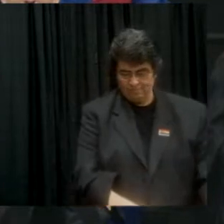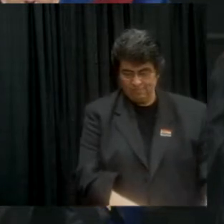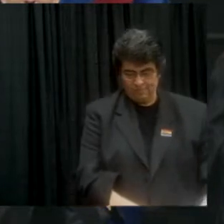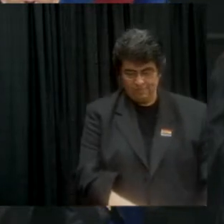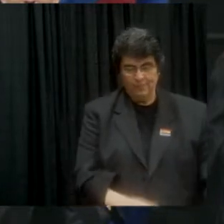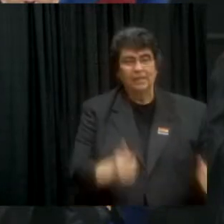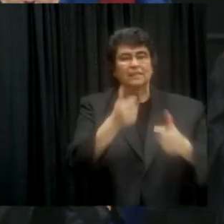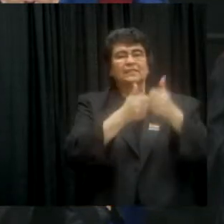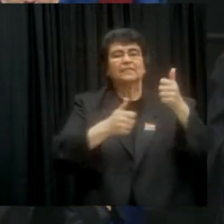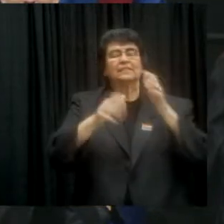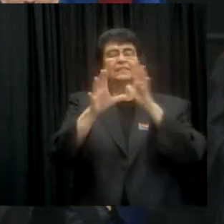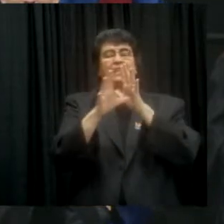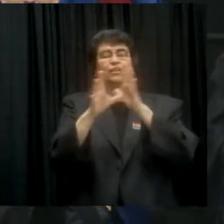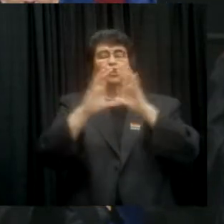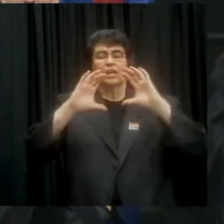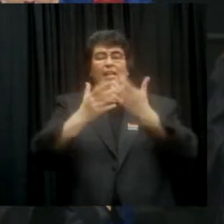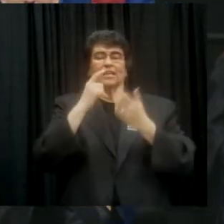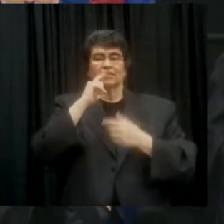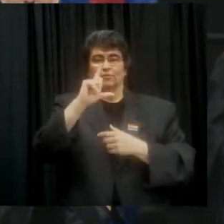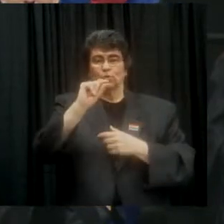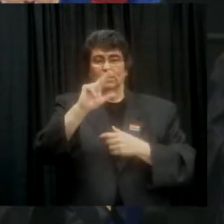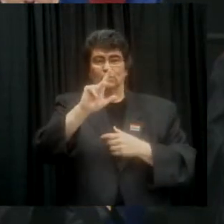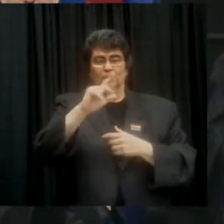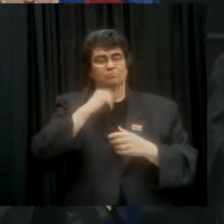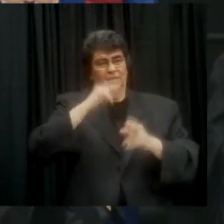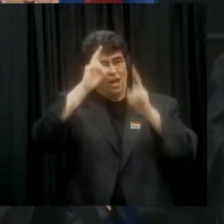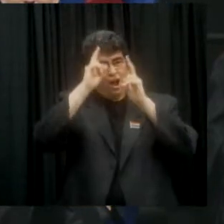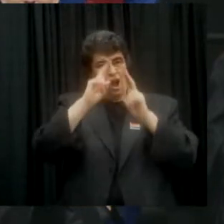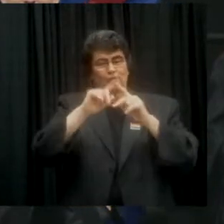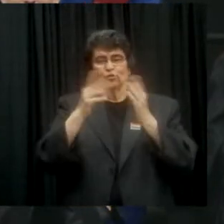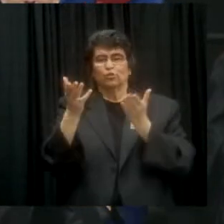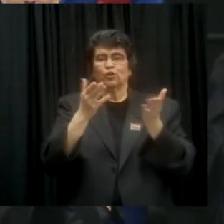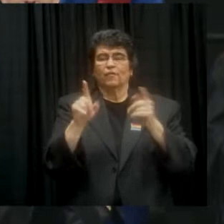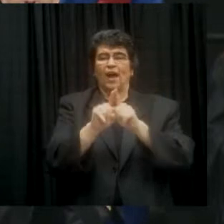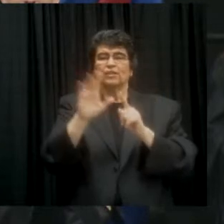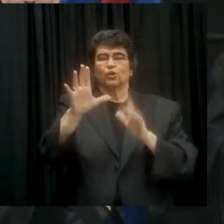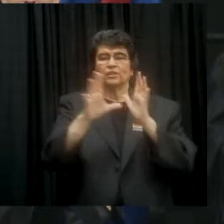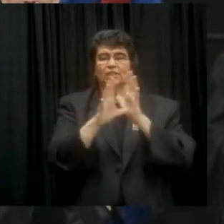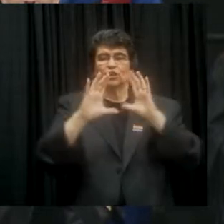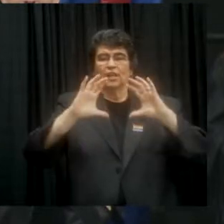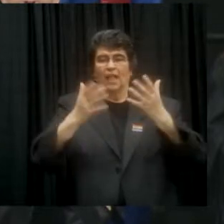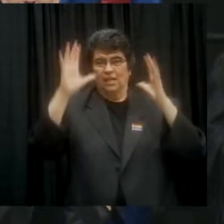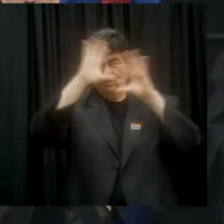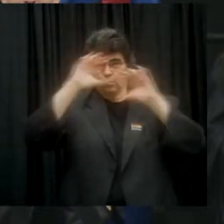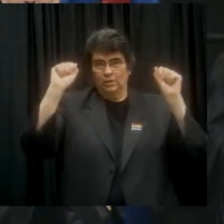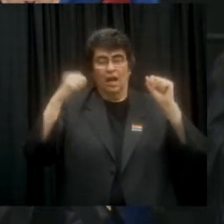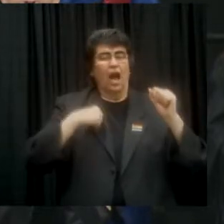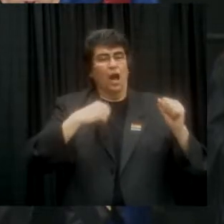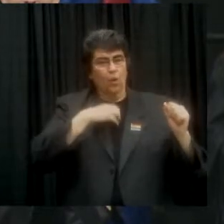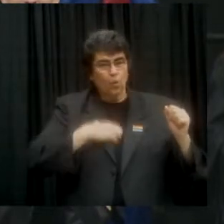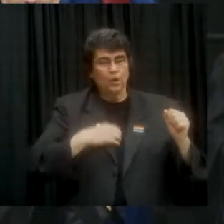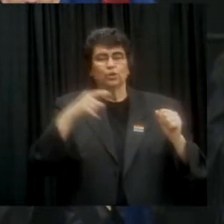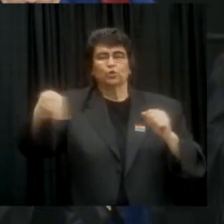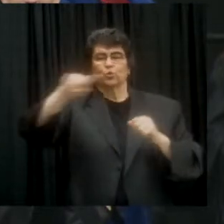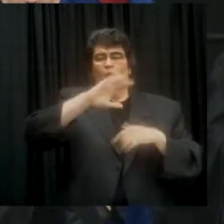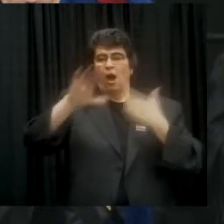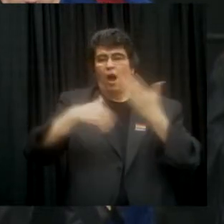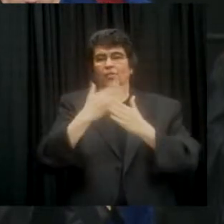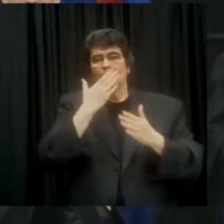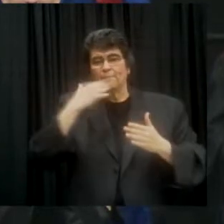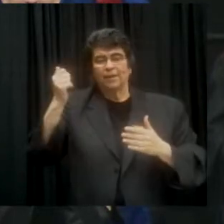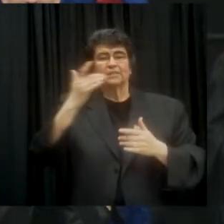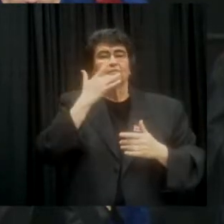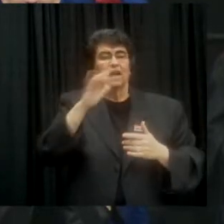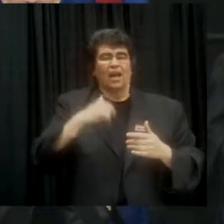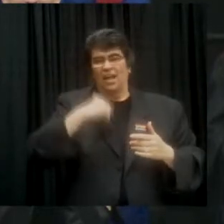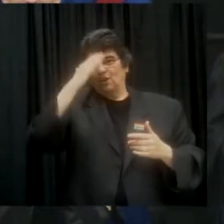Senior class of 2023, it has been an honor to serve as your senior class president. I wish you all the best of luck